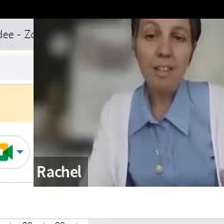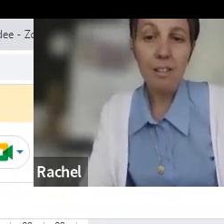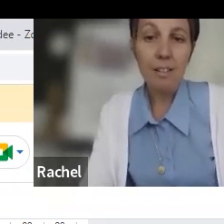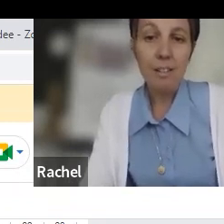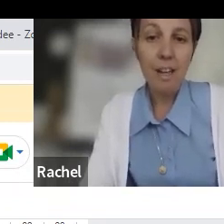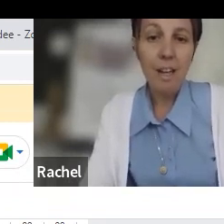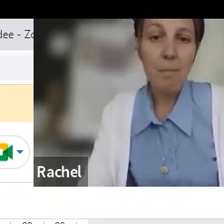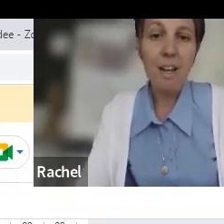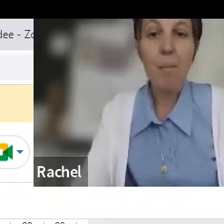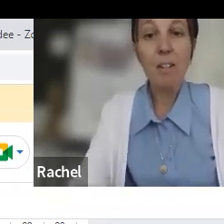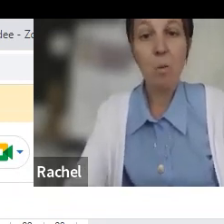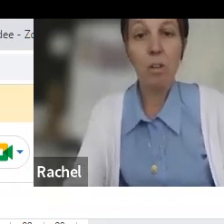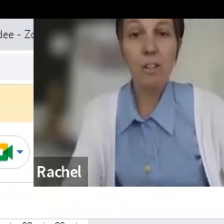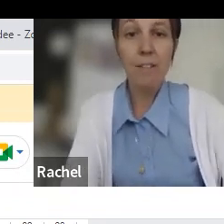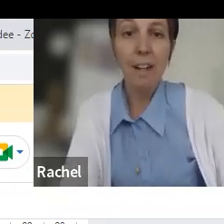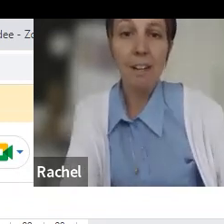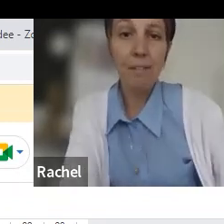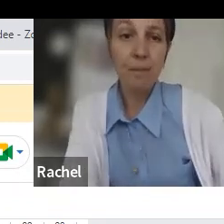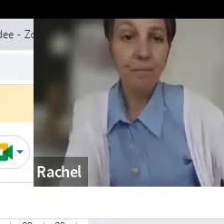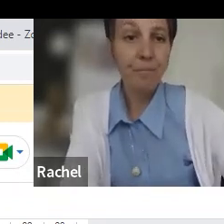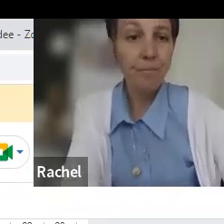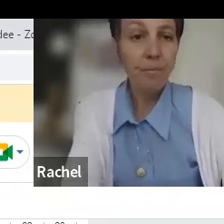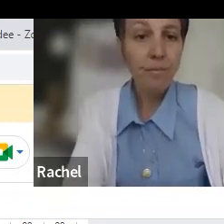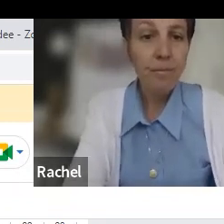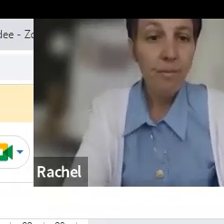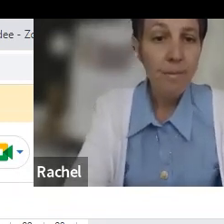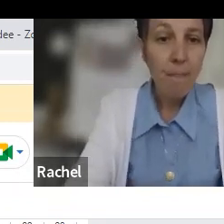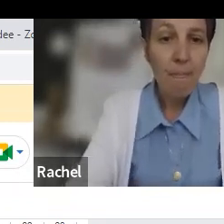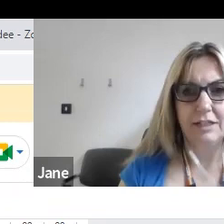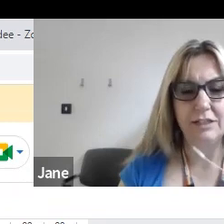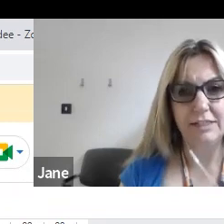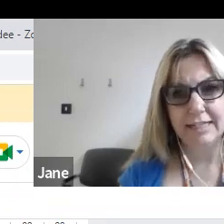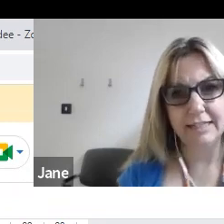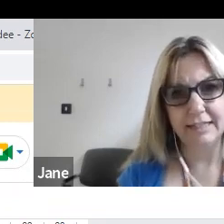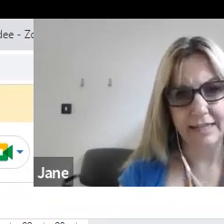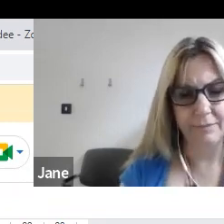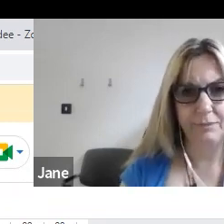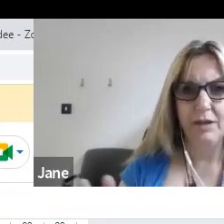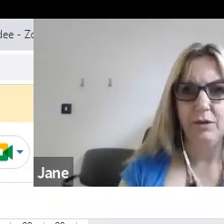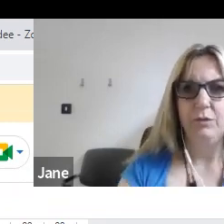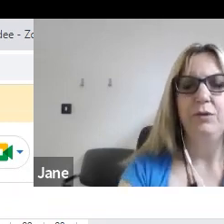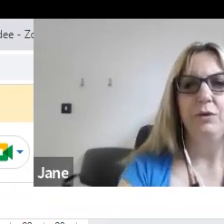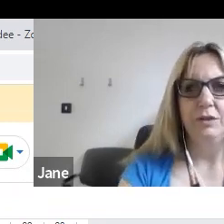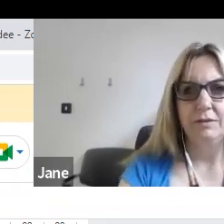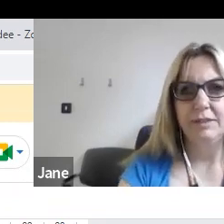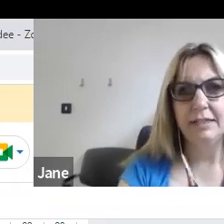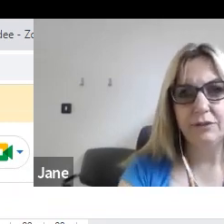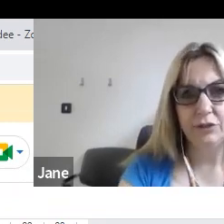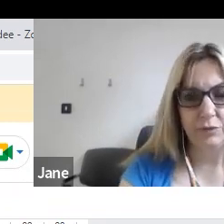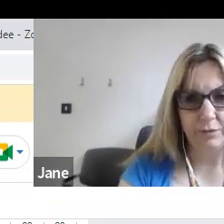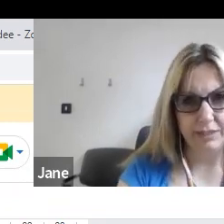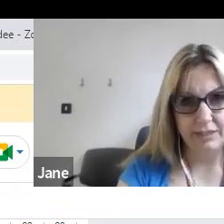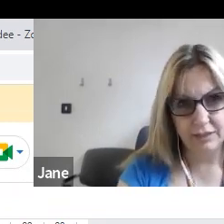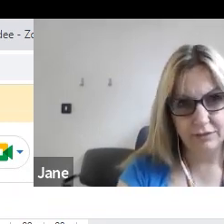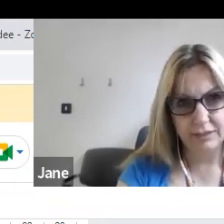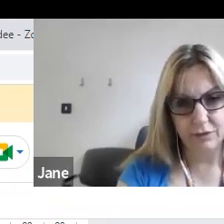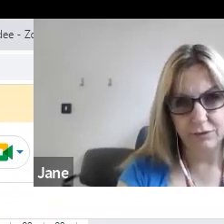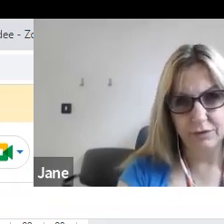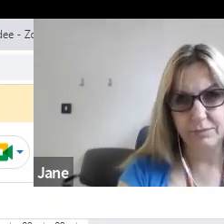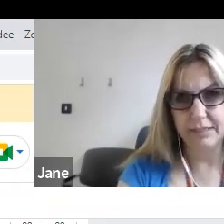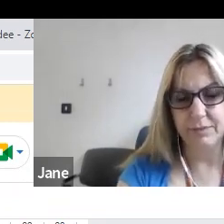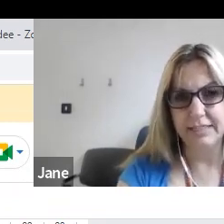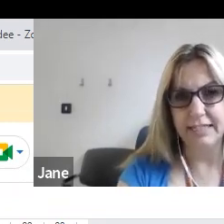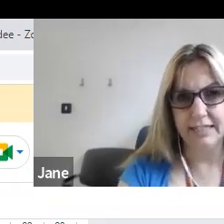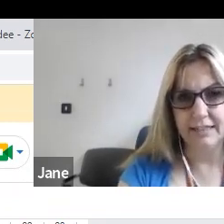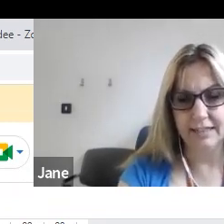learn skills to have a better quality of life. Can I just say that we've got the psychological wellbeing service that